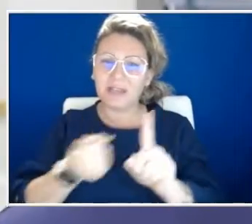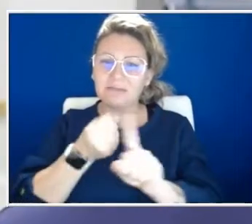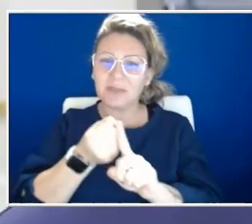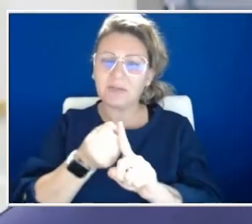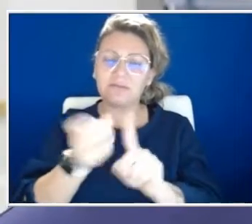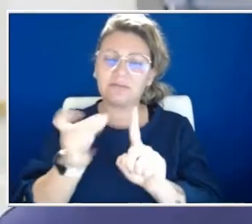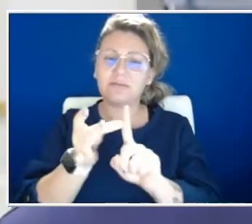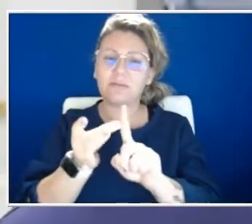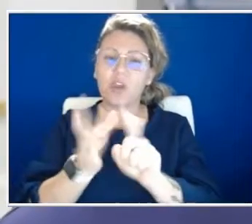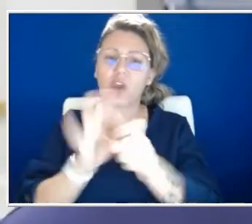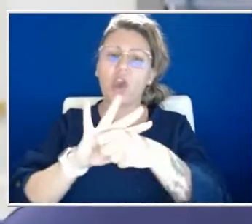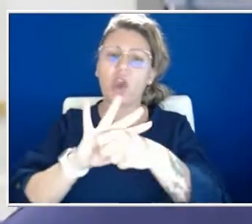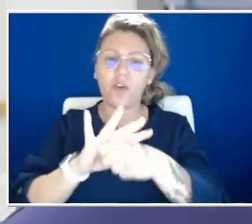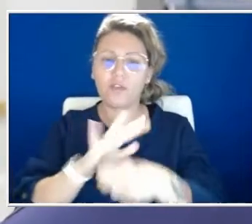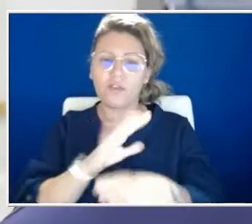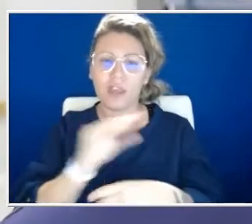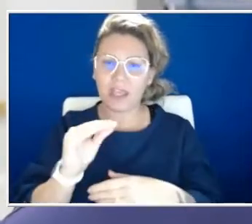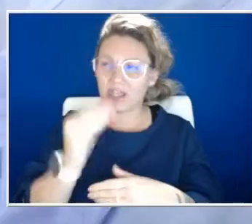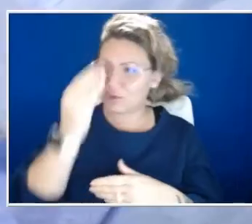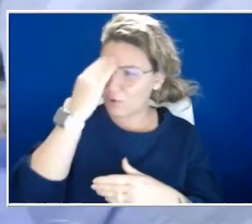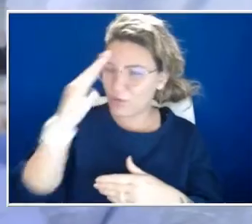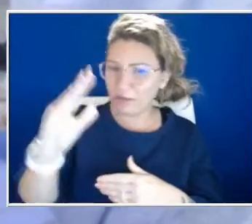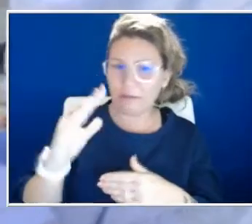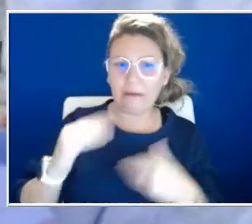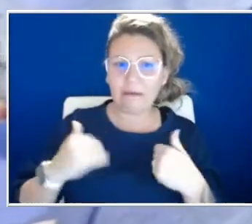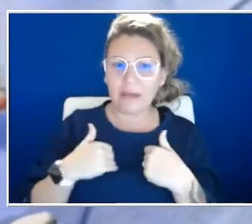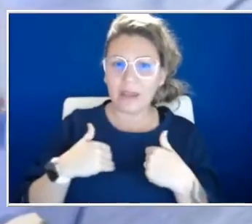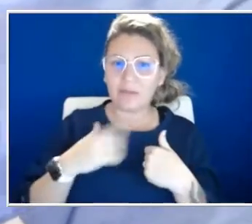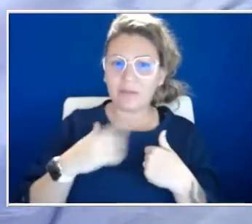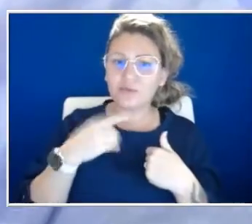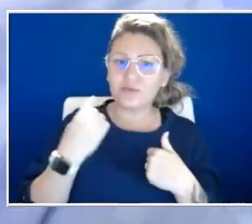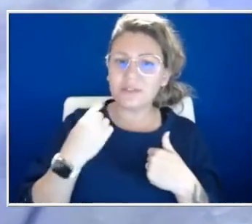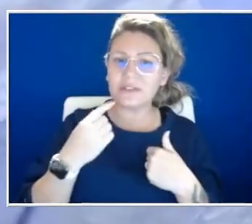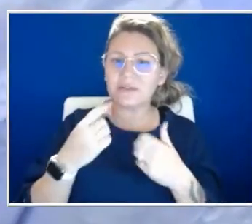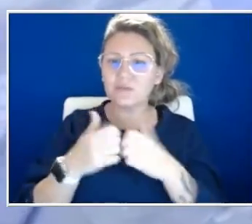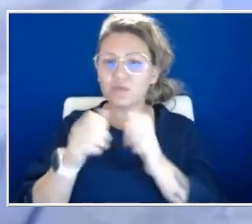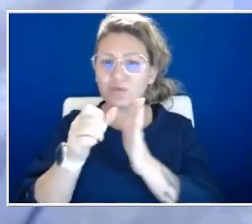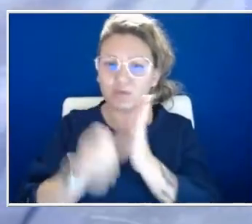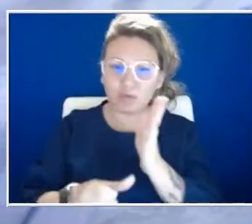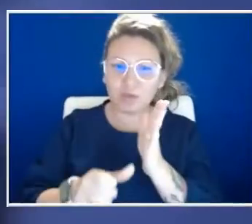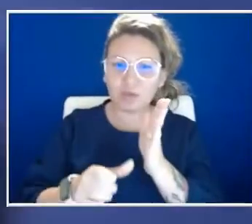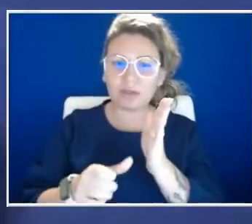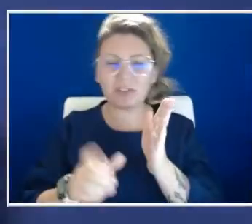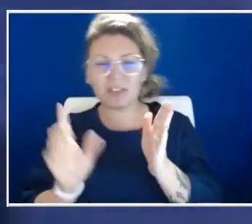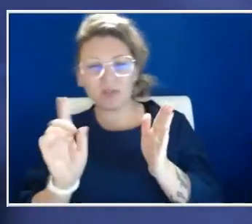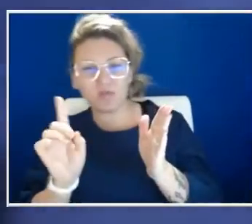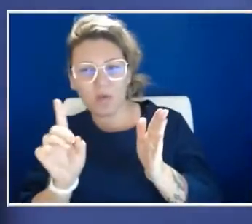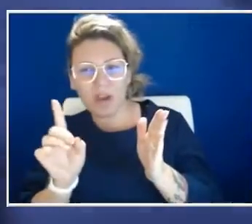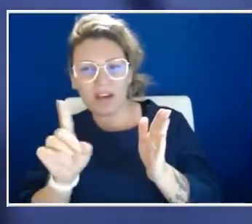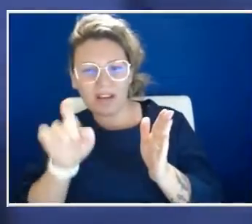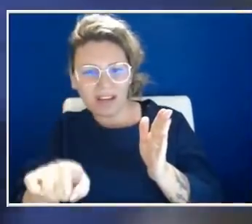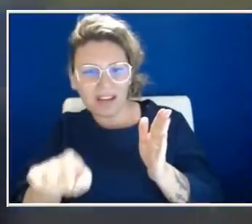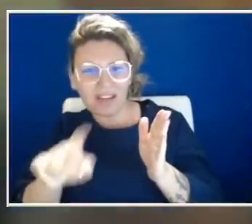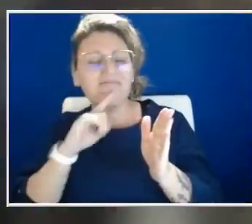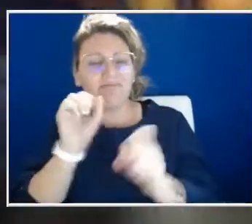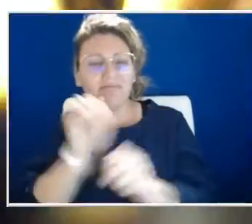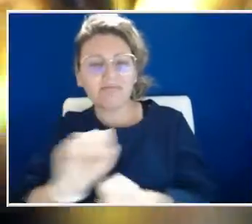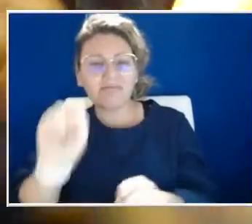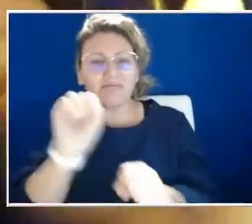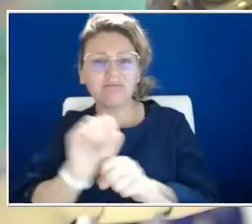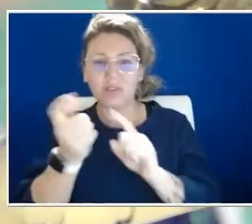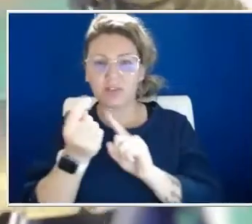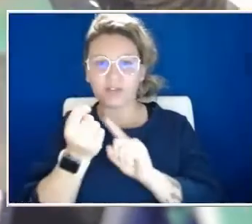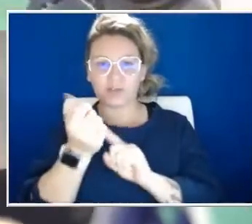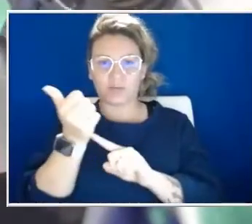knowing what the animal's risk is going into the surgery. I think this is where we need to be right there. What do you think? The team goes to work to remove the